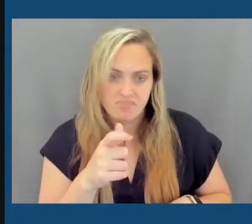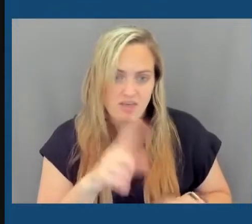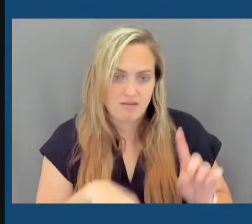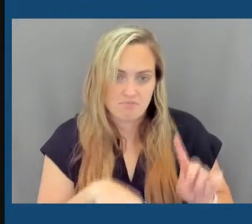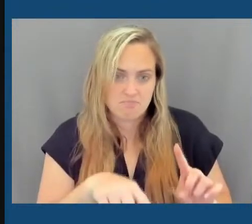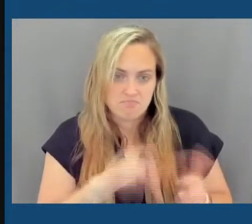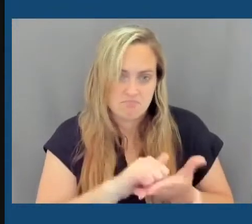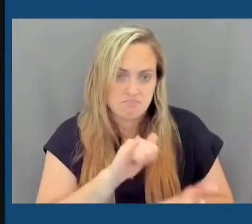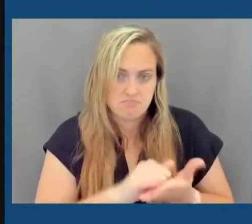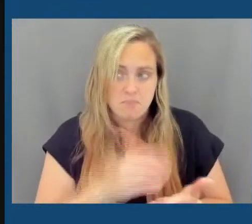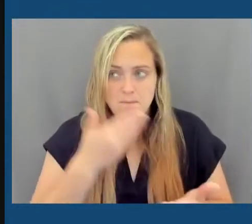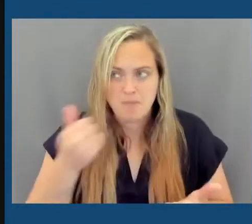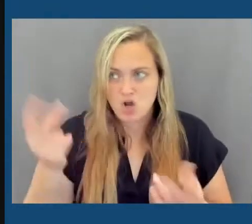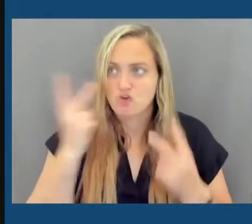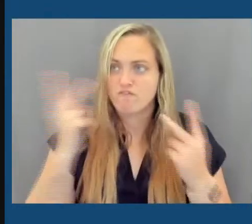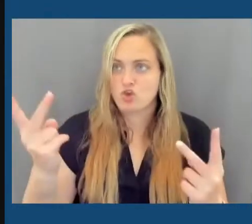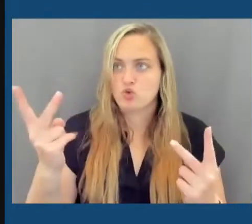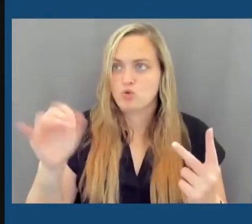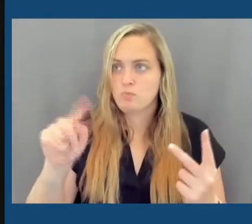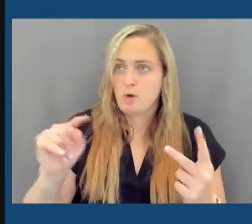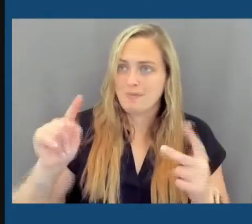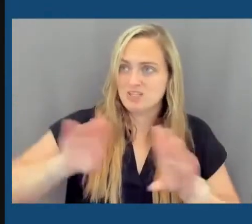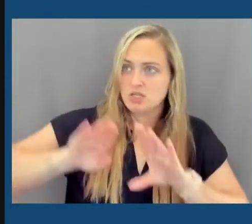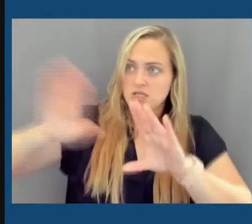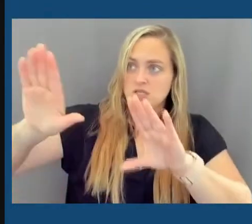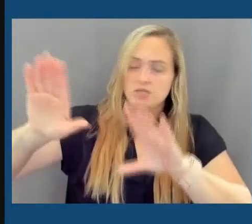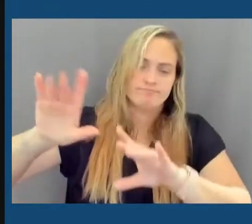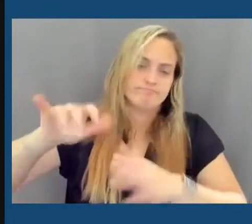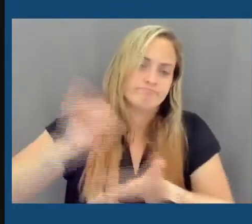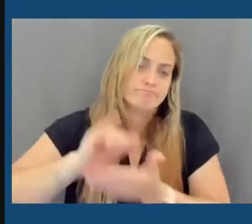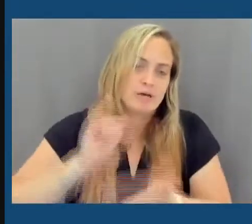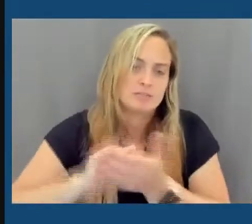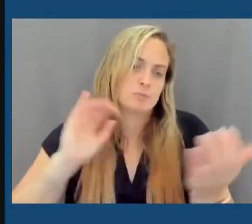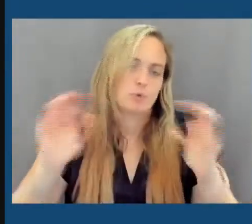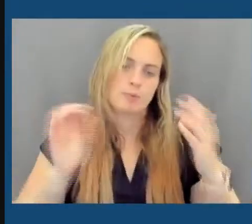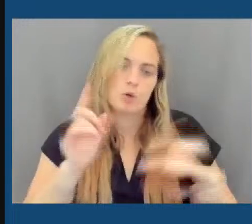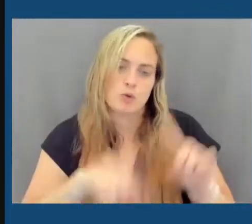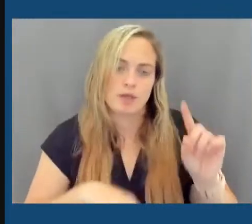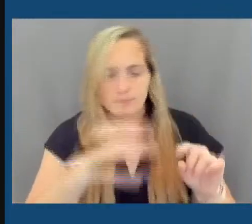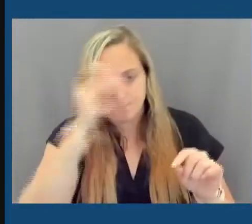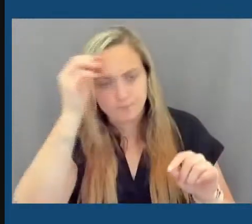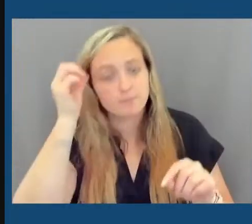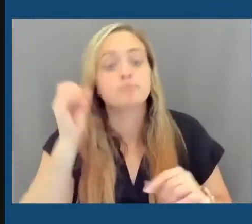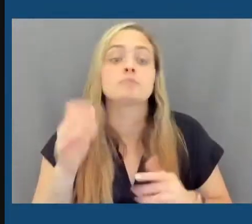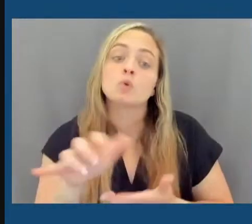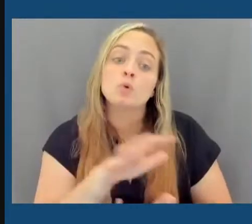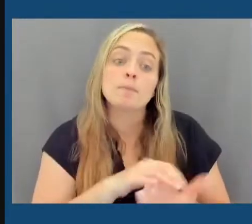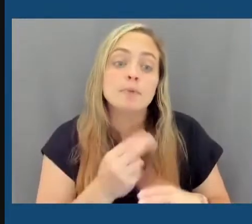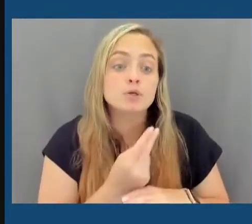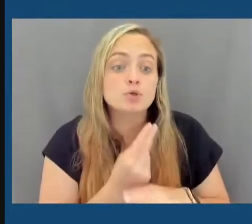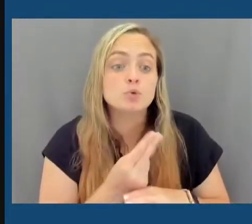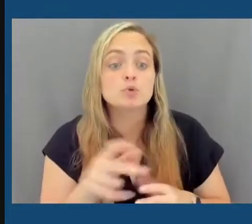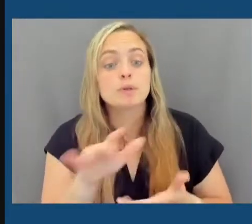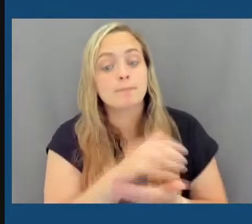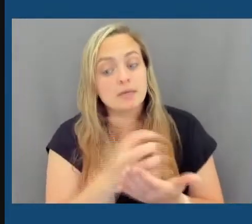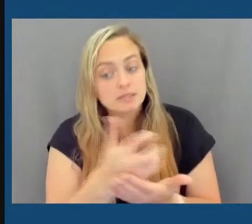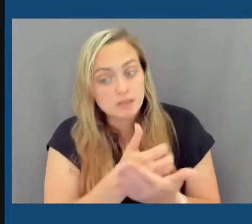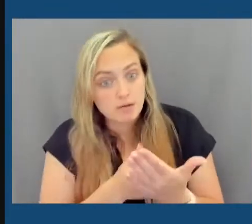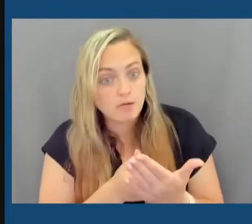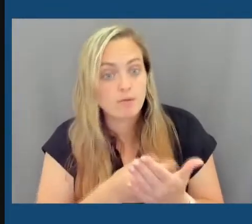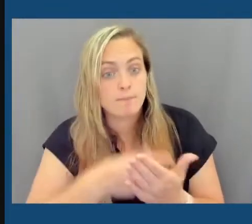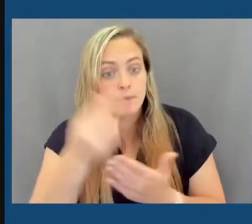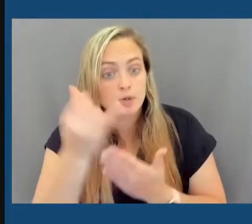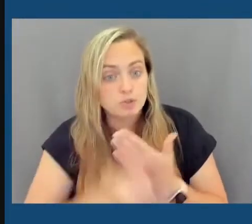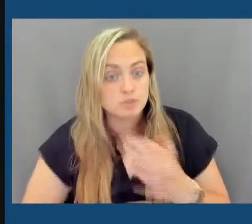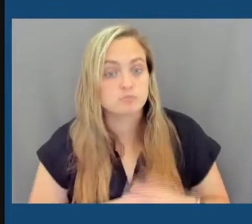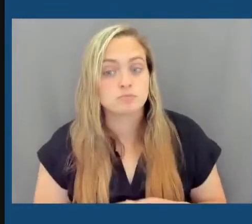apartments up on the hill. So we have a dynamic, mixed use, mixed income project that